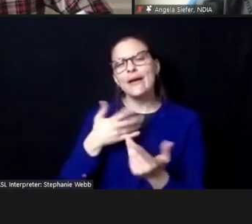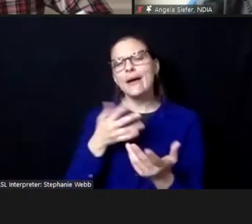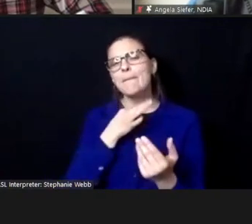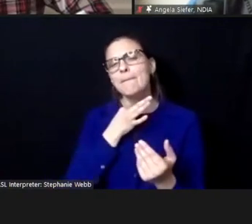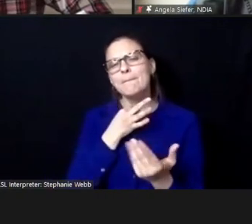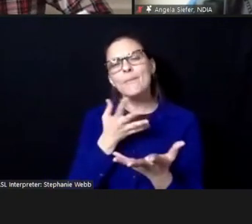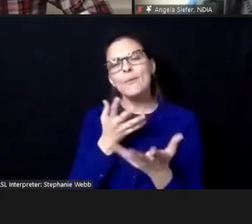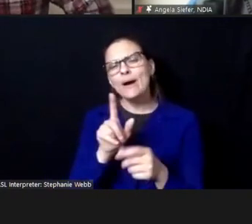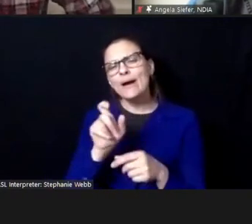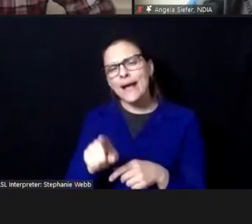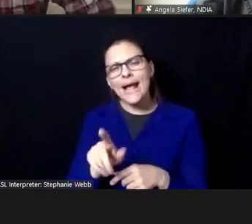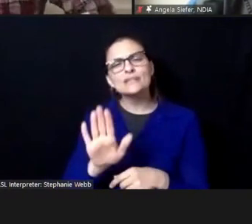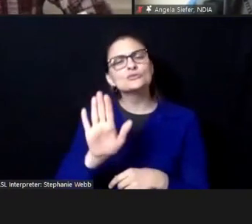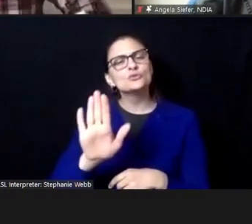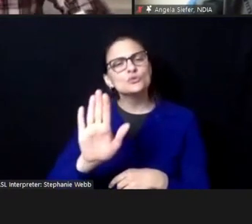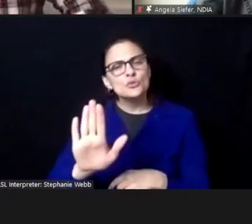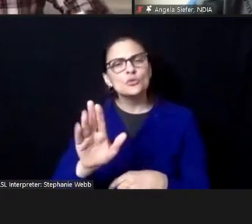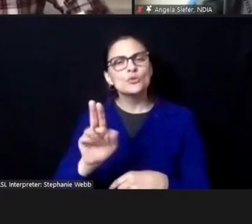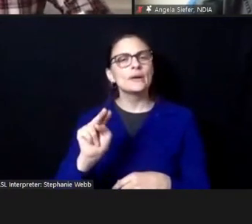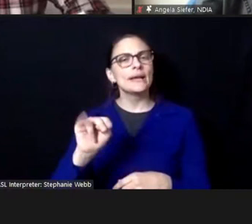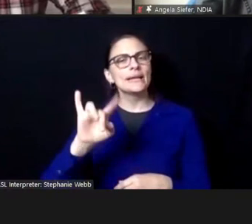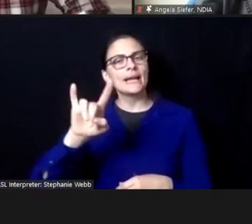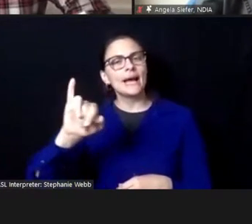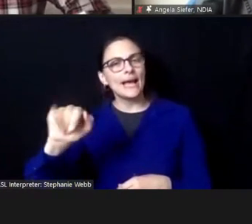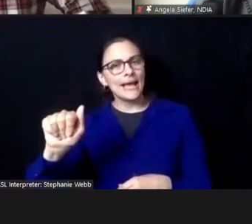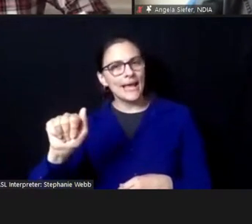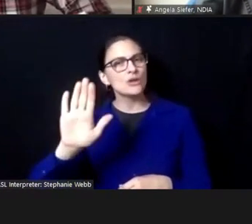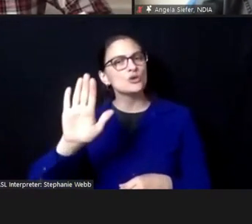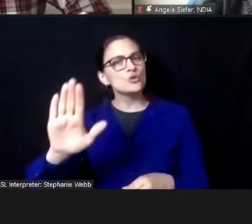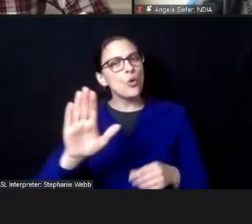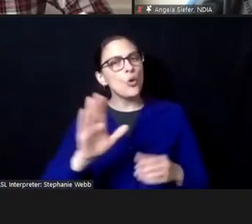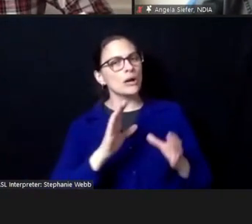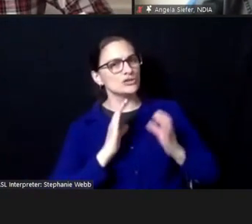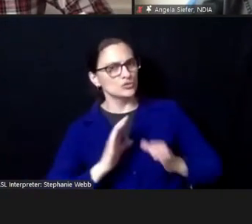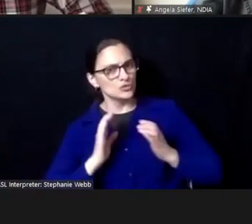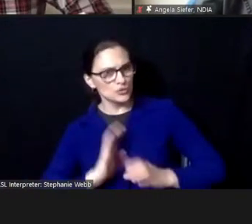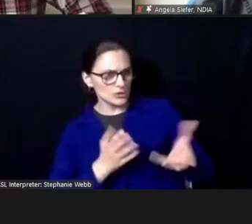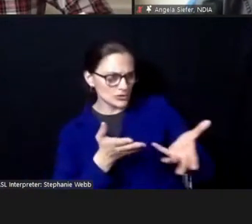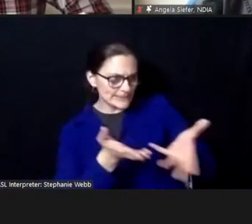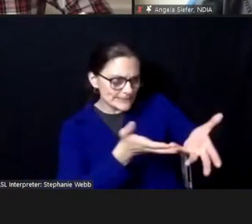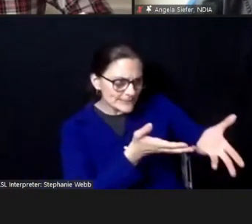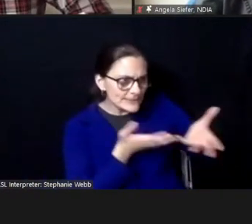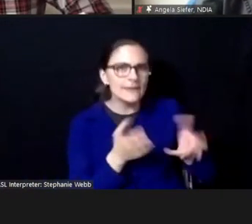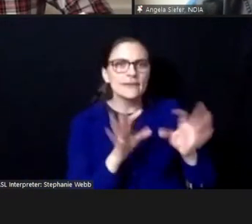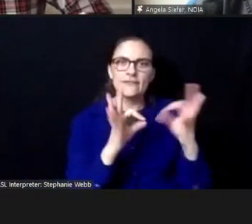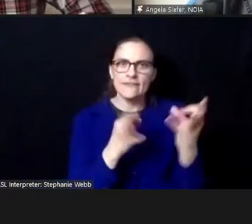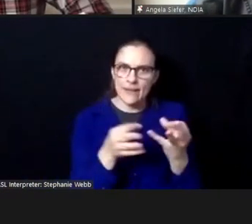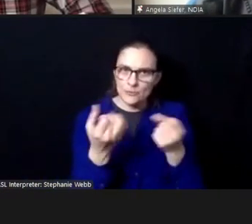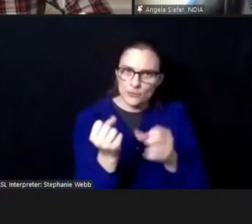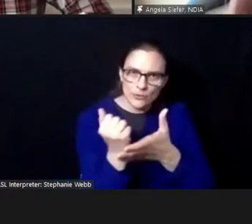the consumers that NDIA is working with and families that you're trying to get connected?